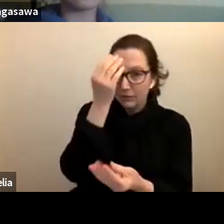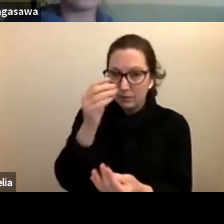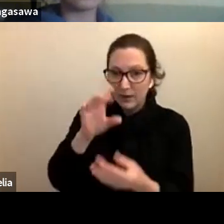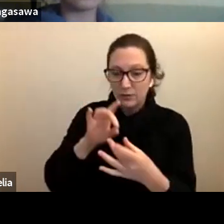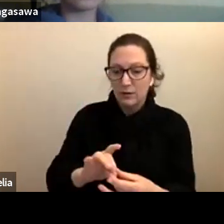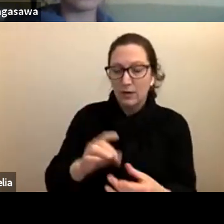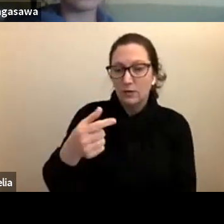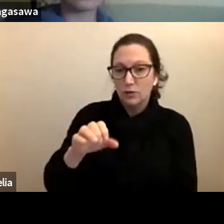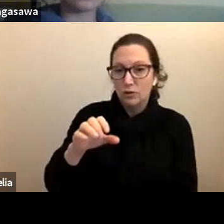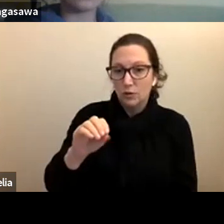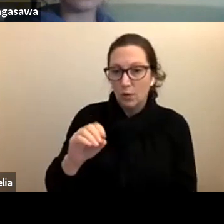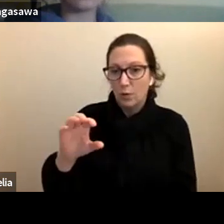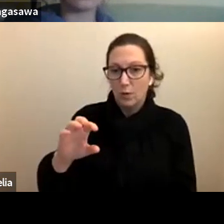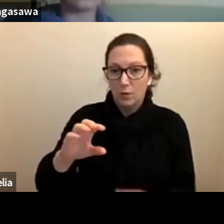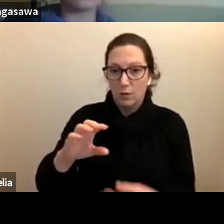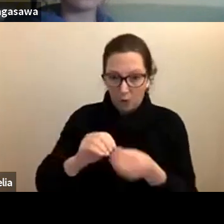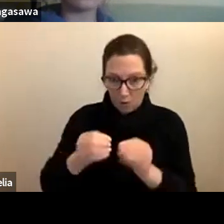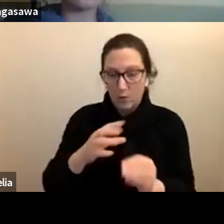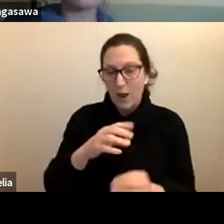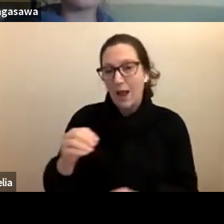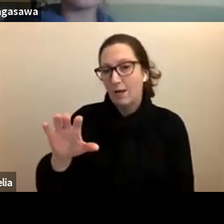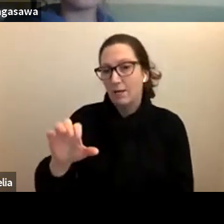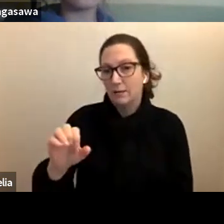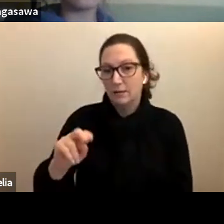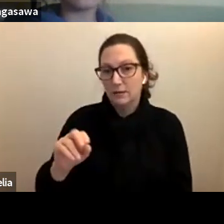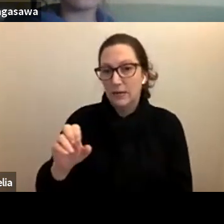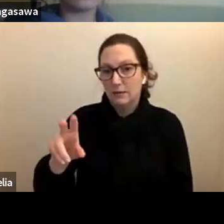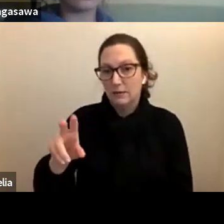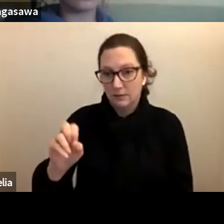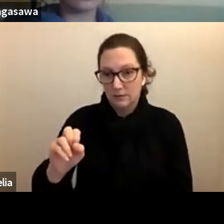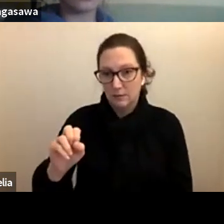as the census tract. Yep. So